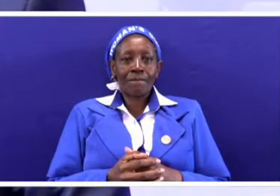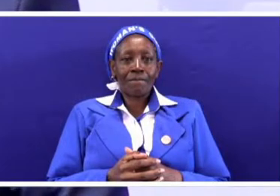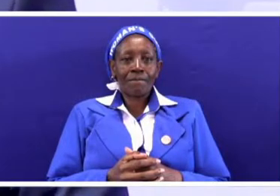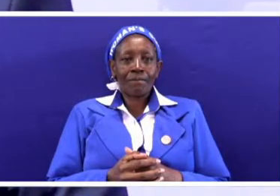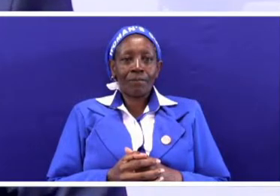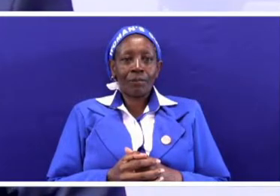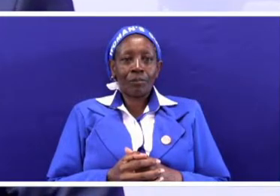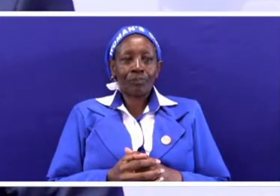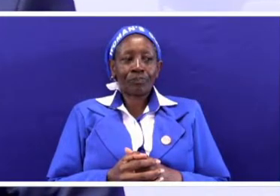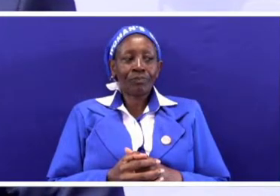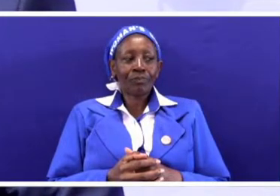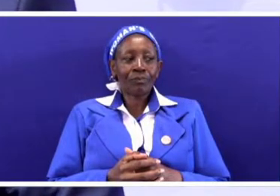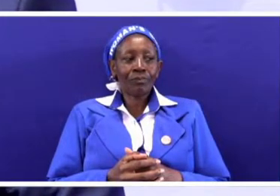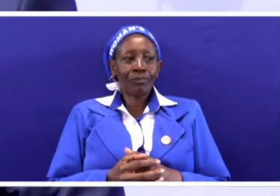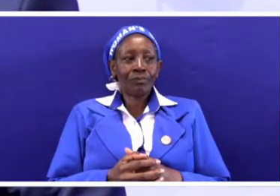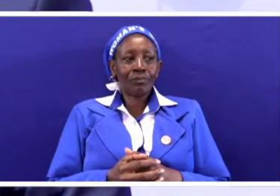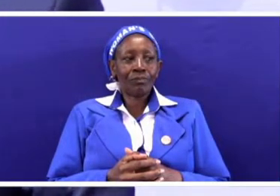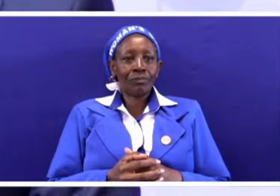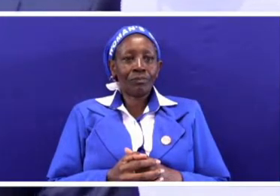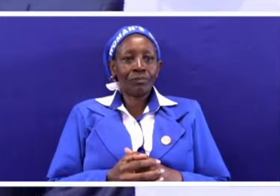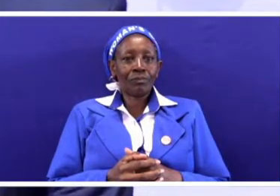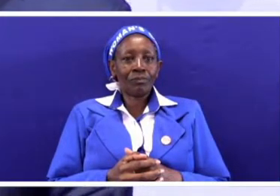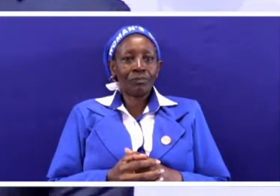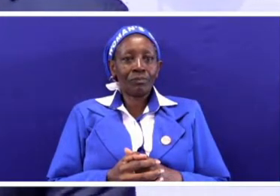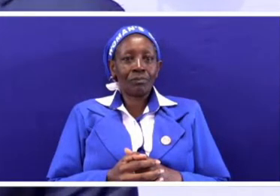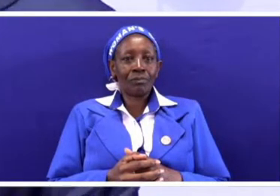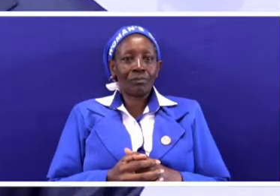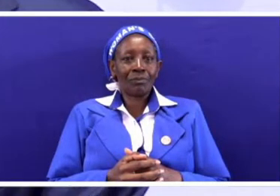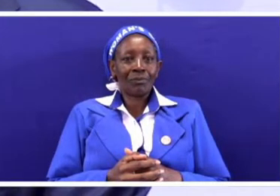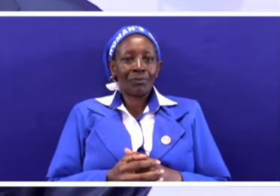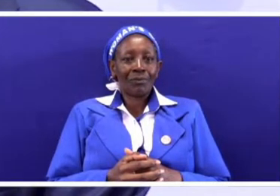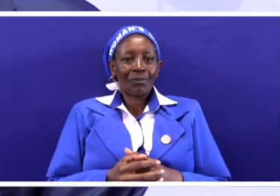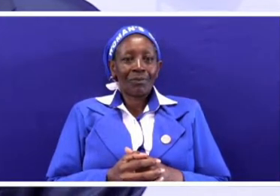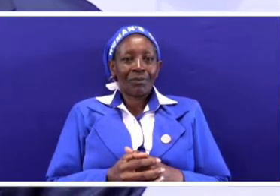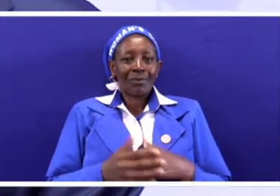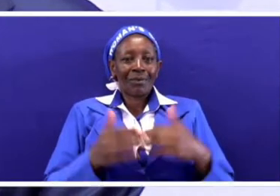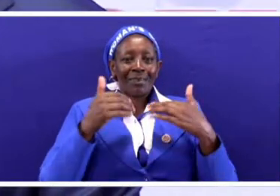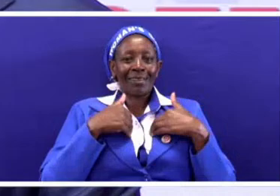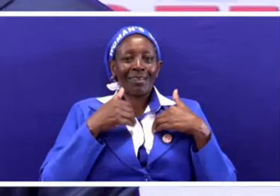our speaker. So maybe this side we can have